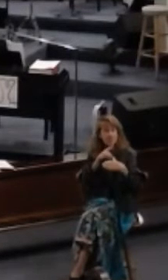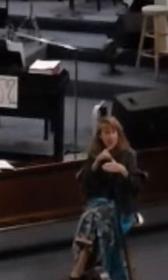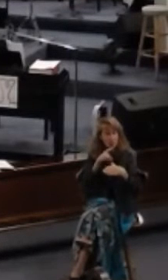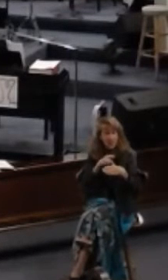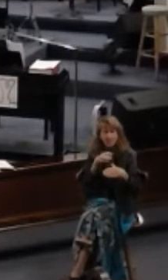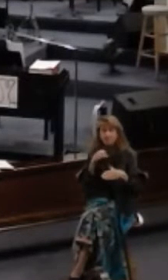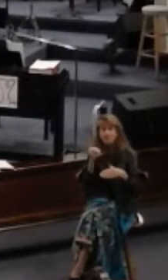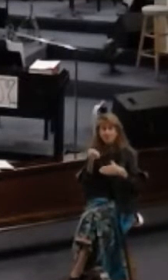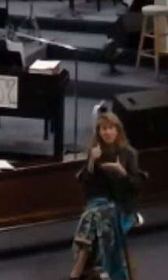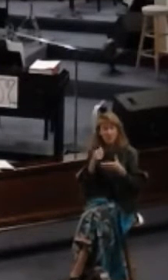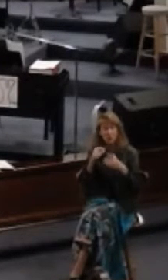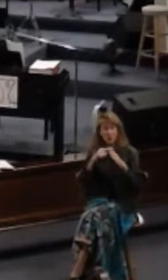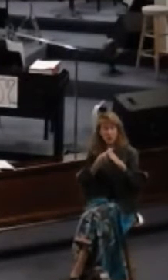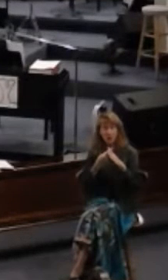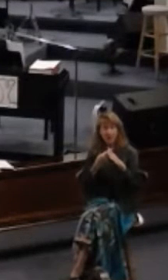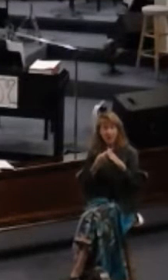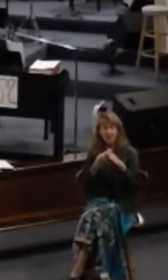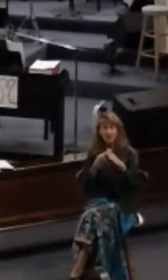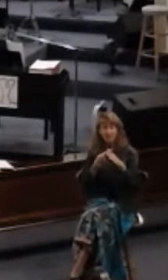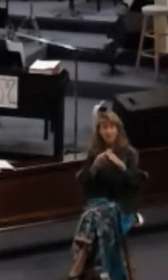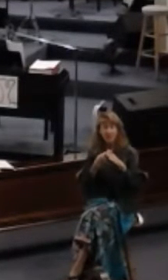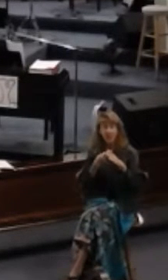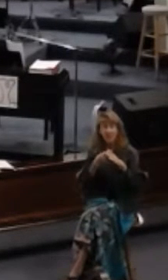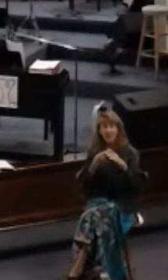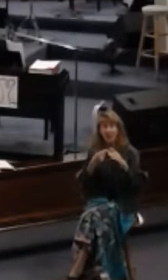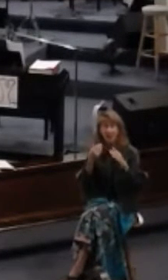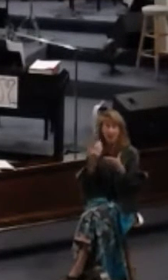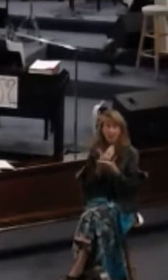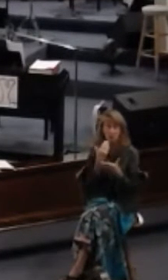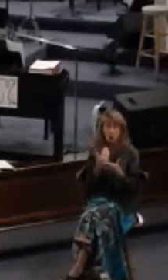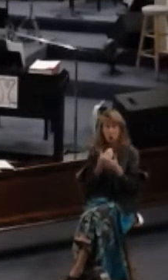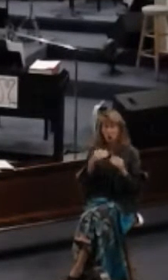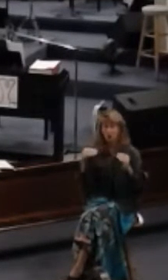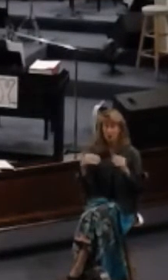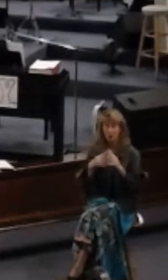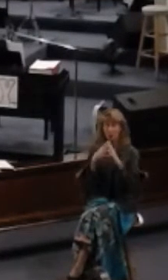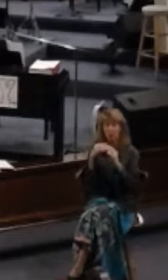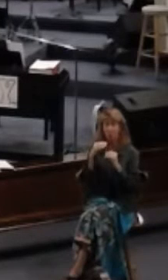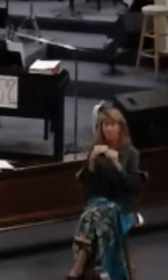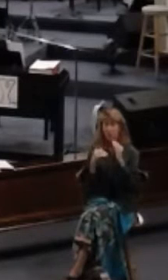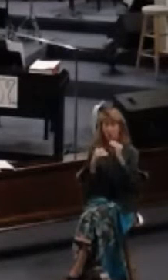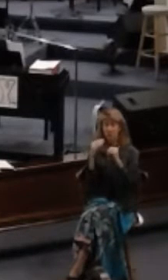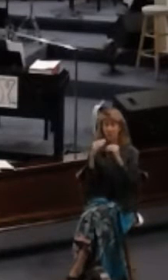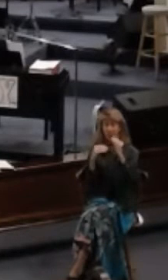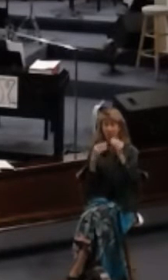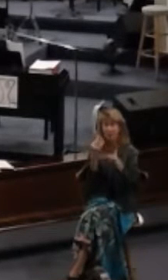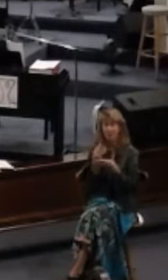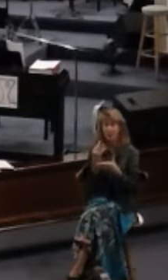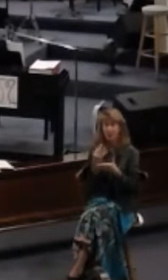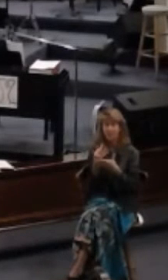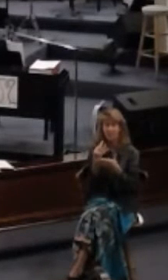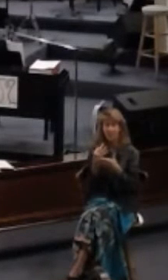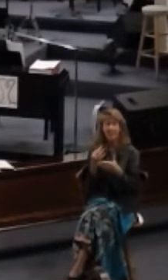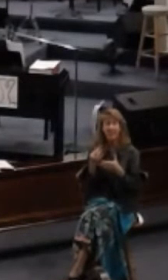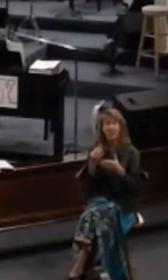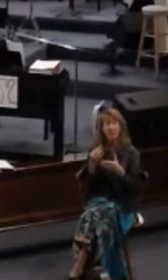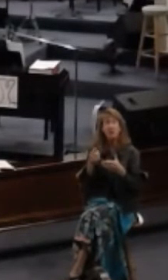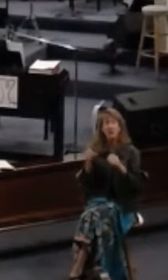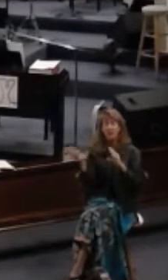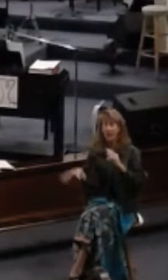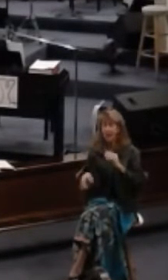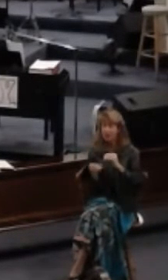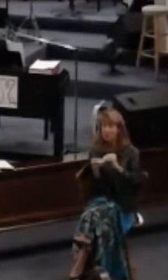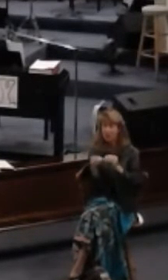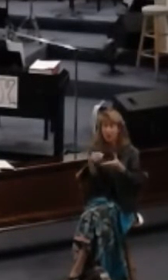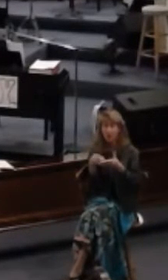we're starting a new, here's a term for you, a new building campaign, a building fund campaign. An extra offering,